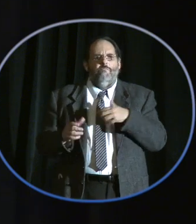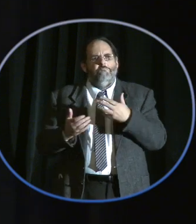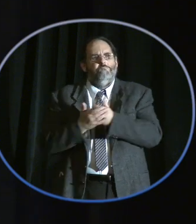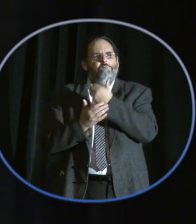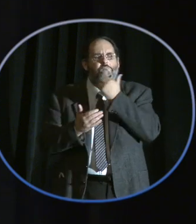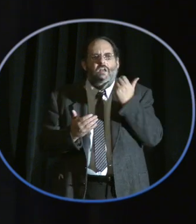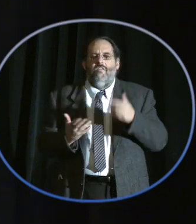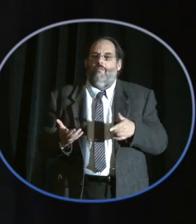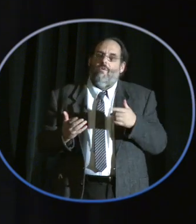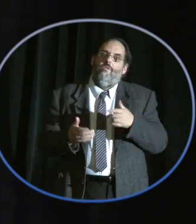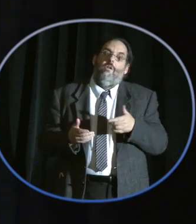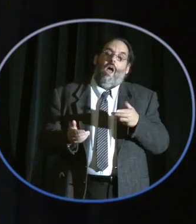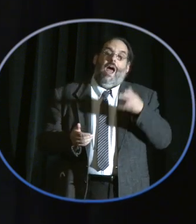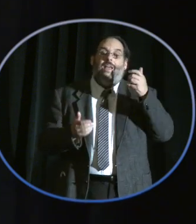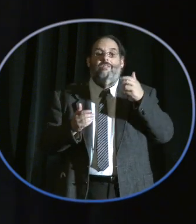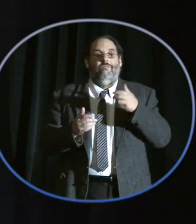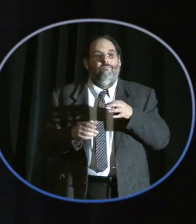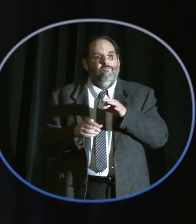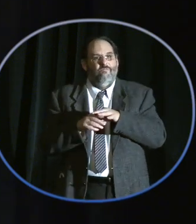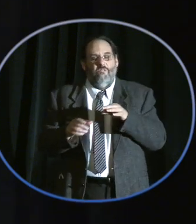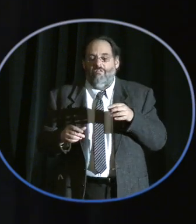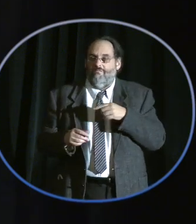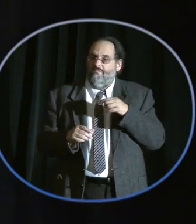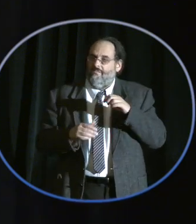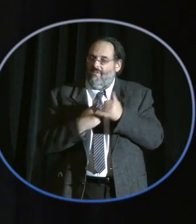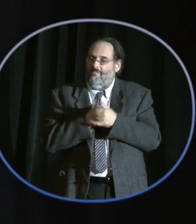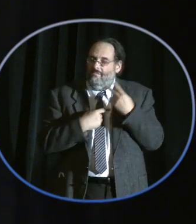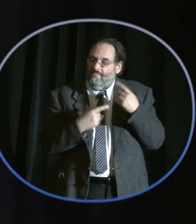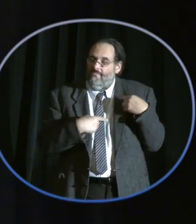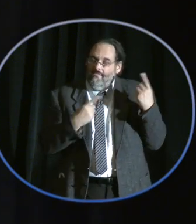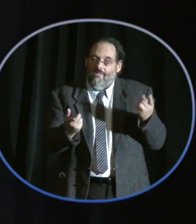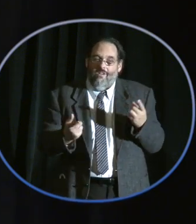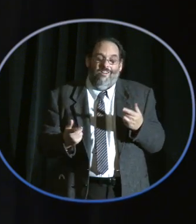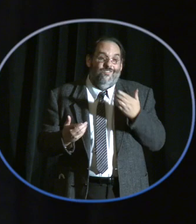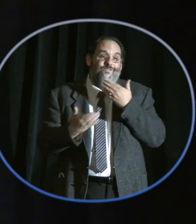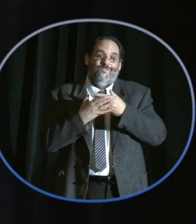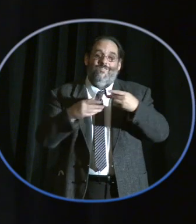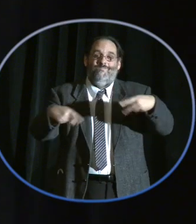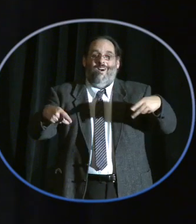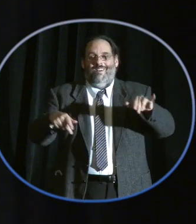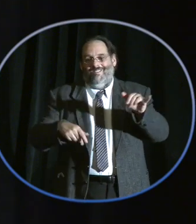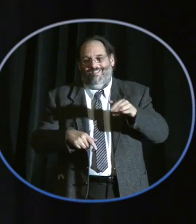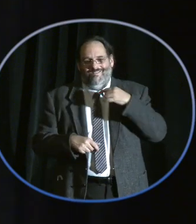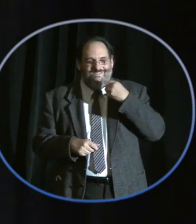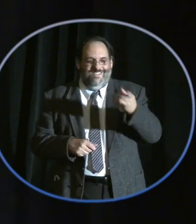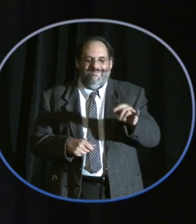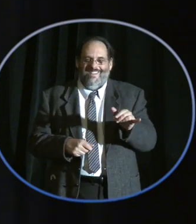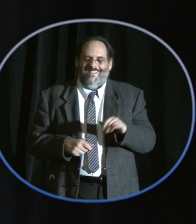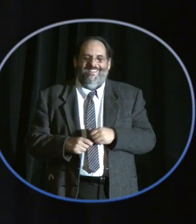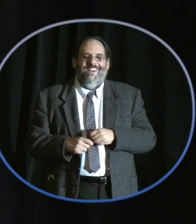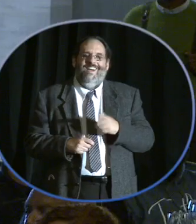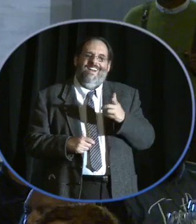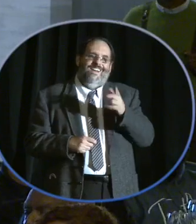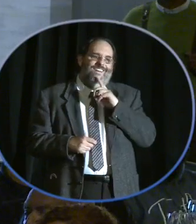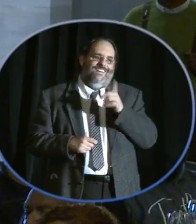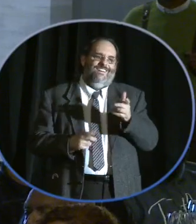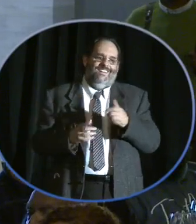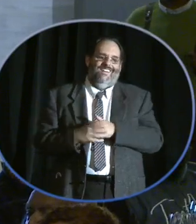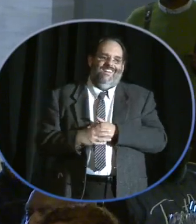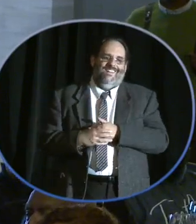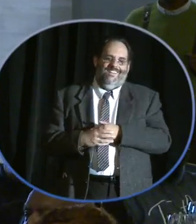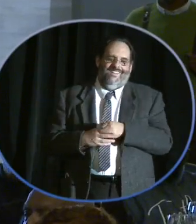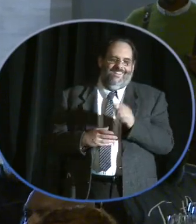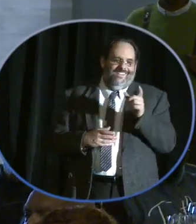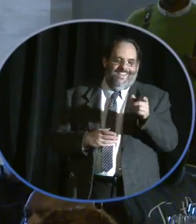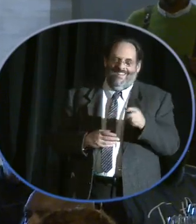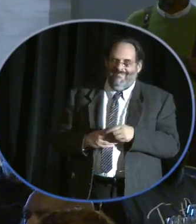that this country has ever seen. And they also throw a pretty good party, too. She can tell you about that. You still got some tickets left, Nikesia?